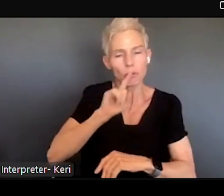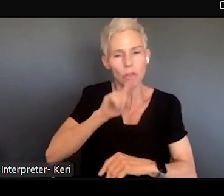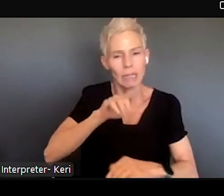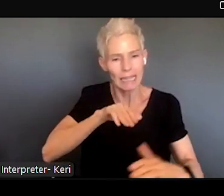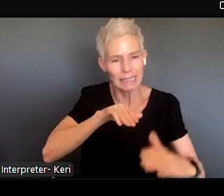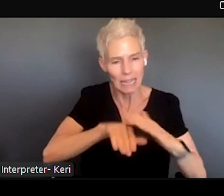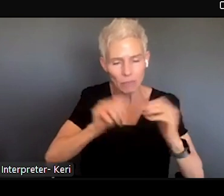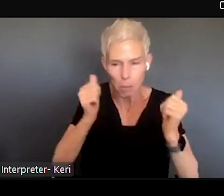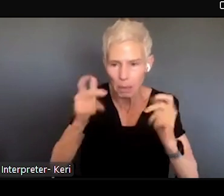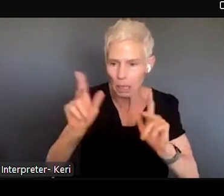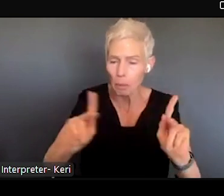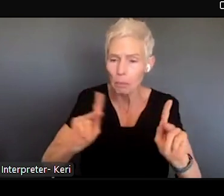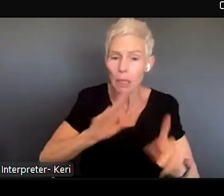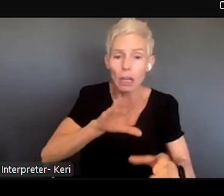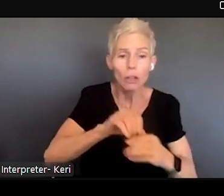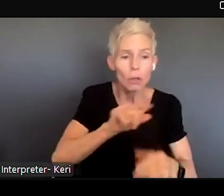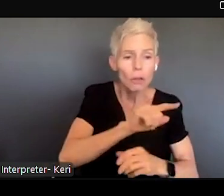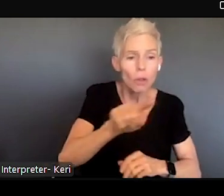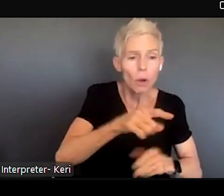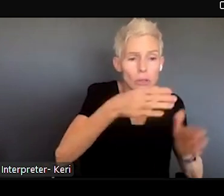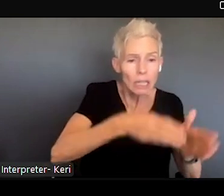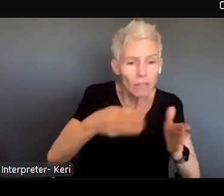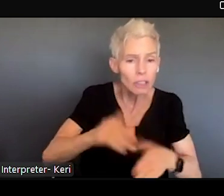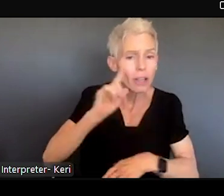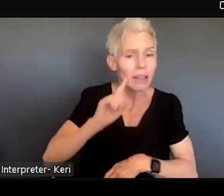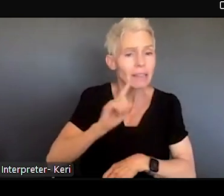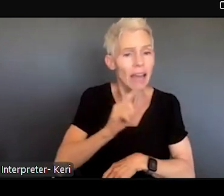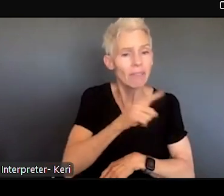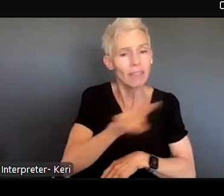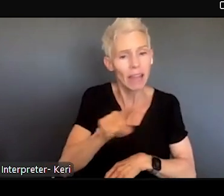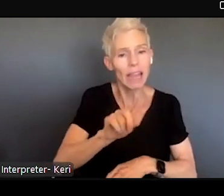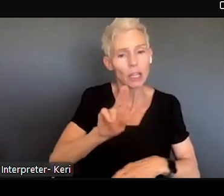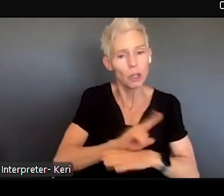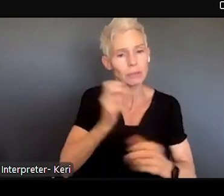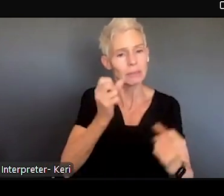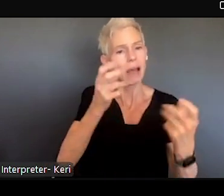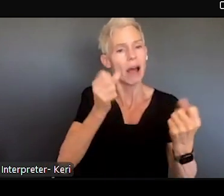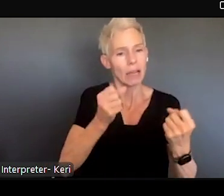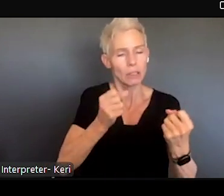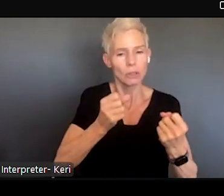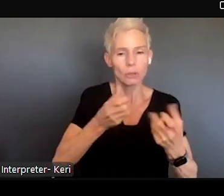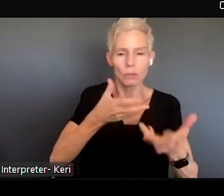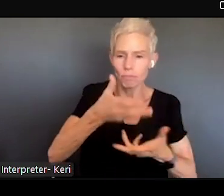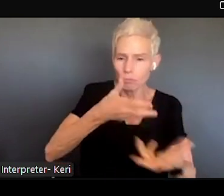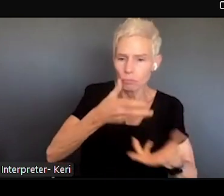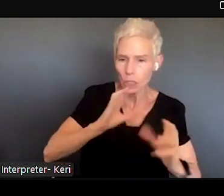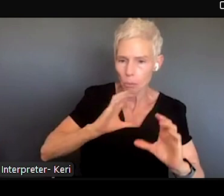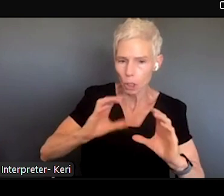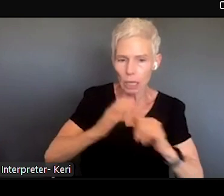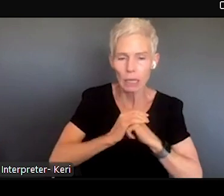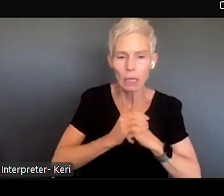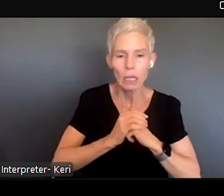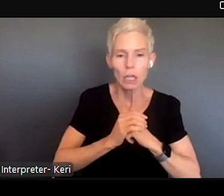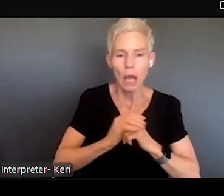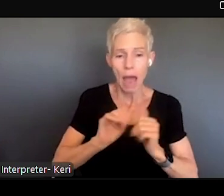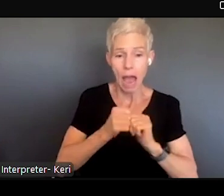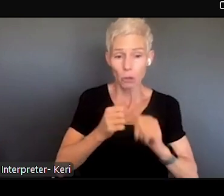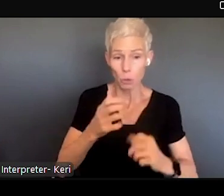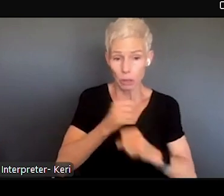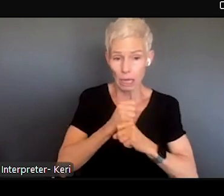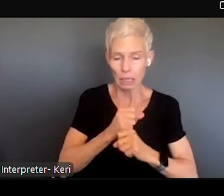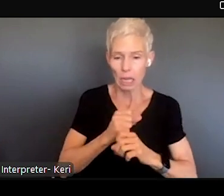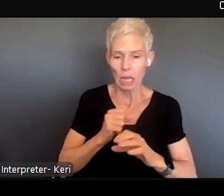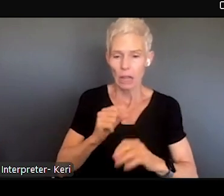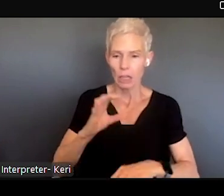many, including people who are deaf and use ASL. So to get that, you can see the little 3 dots where it